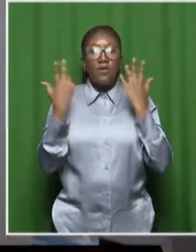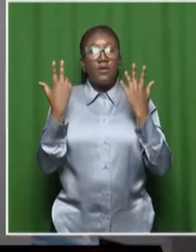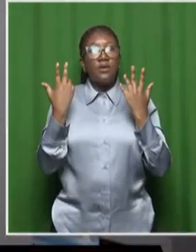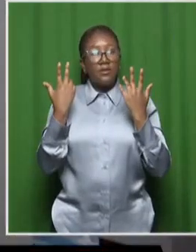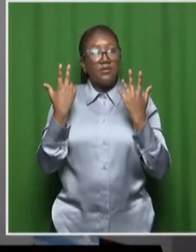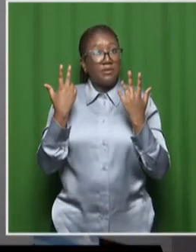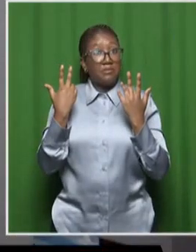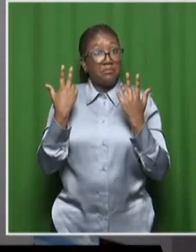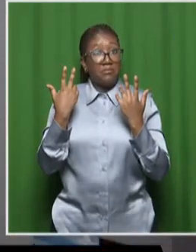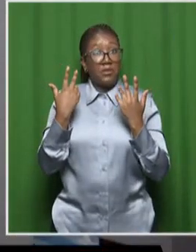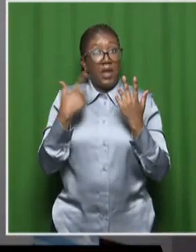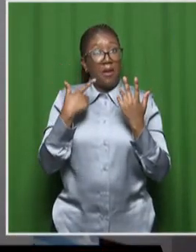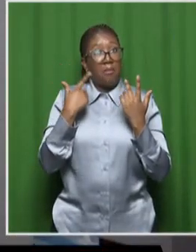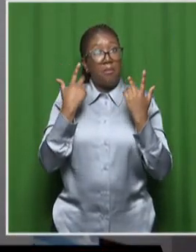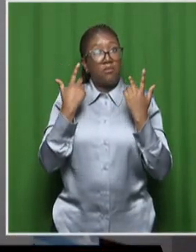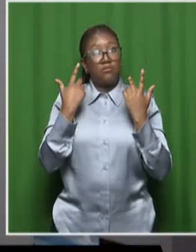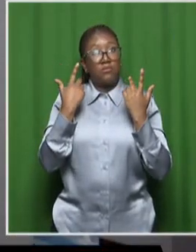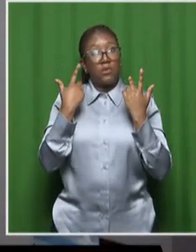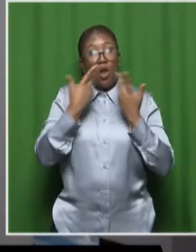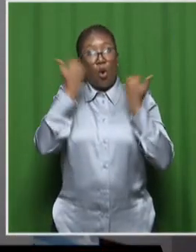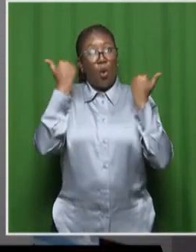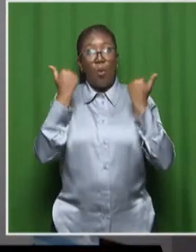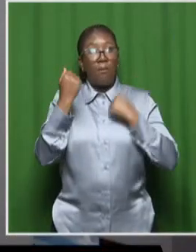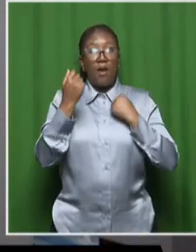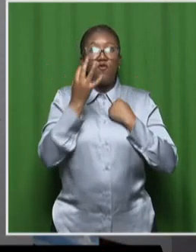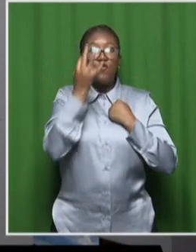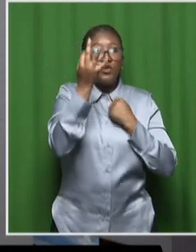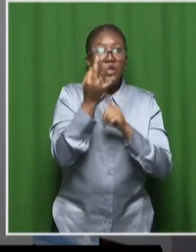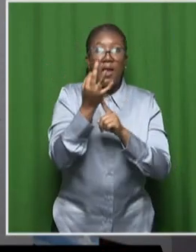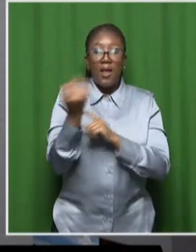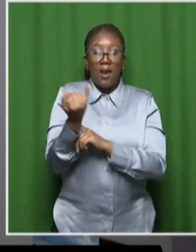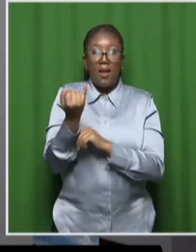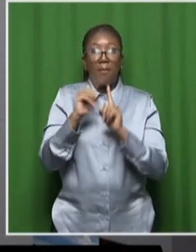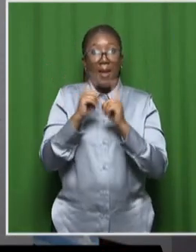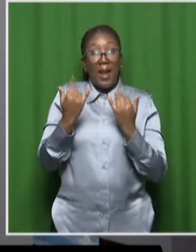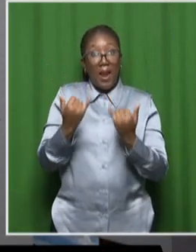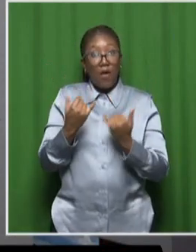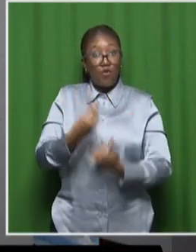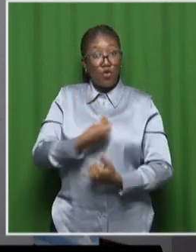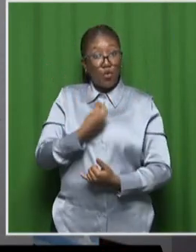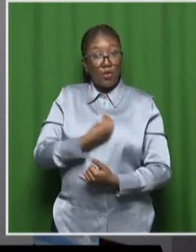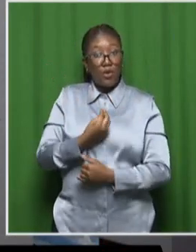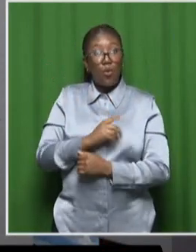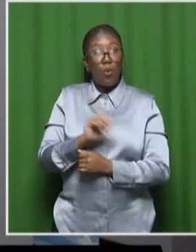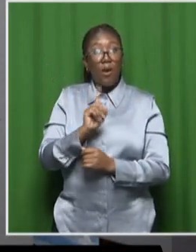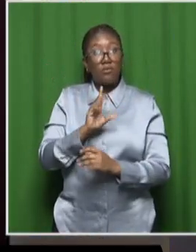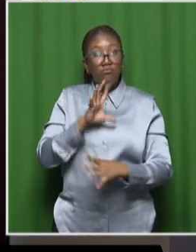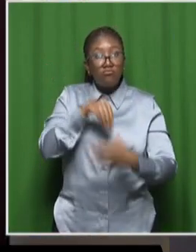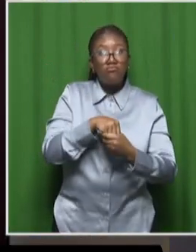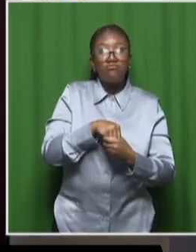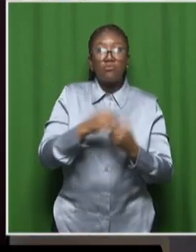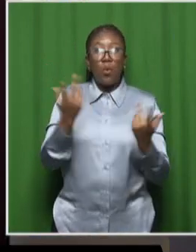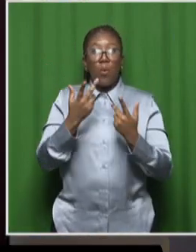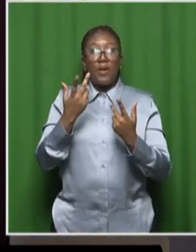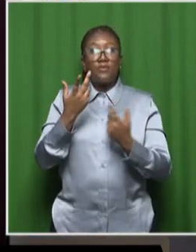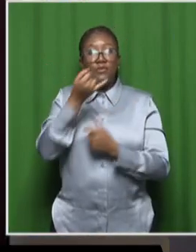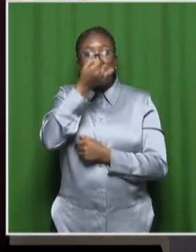of the young people now being into drugs, you know,